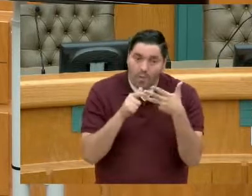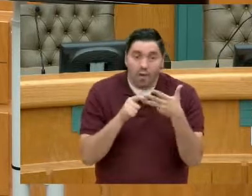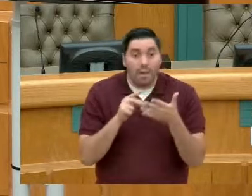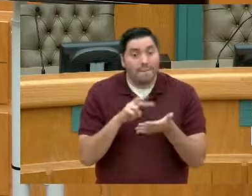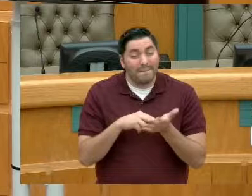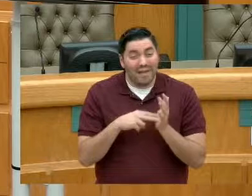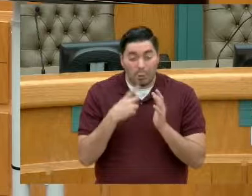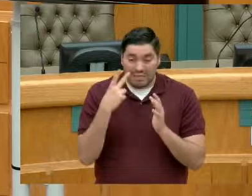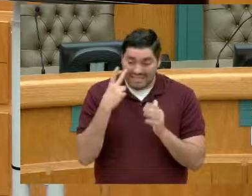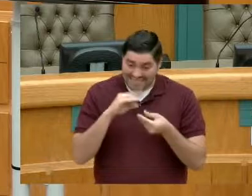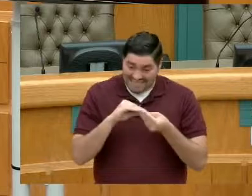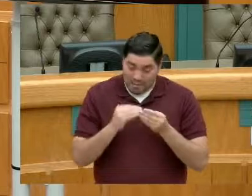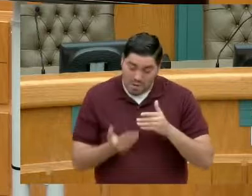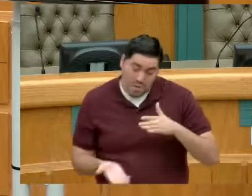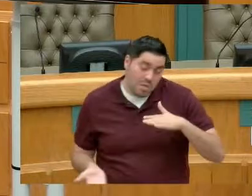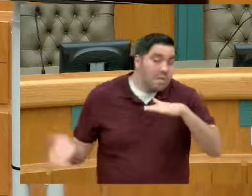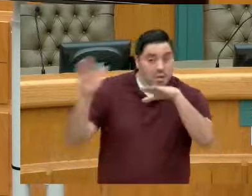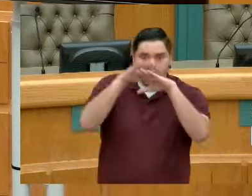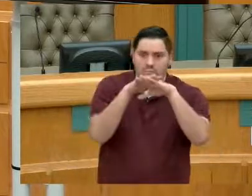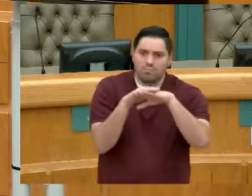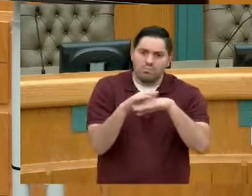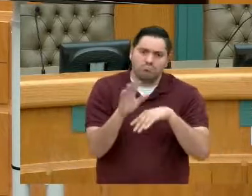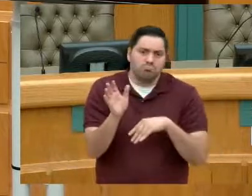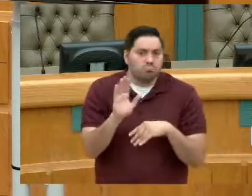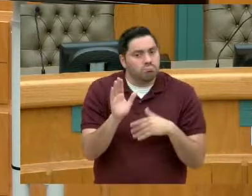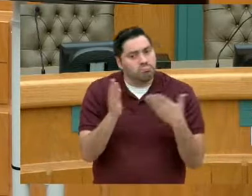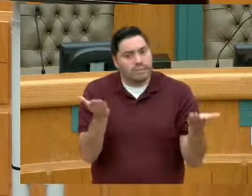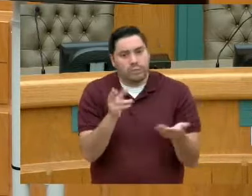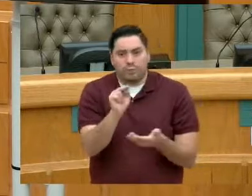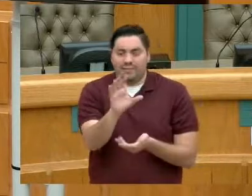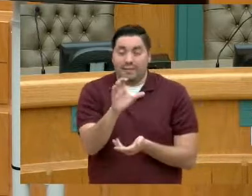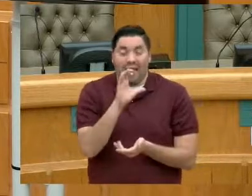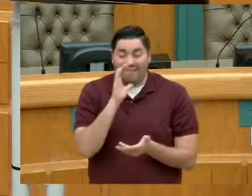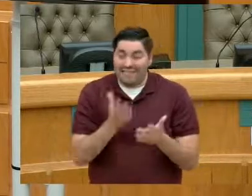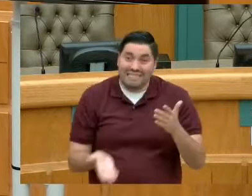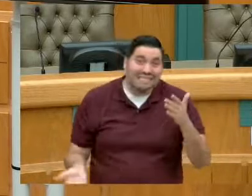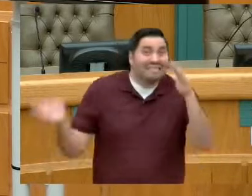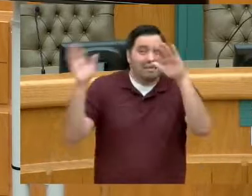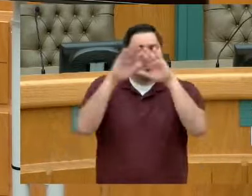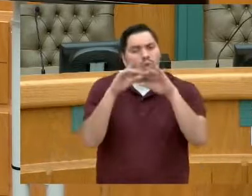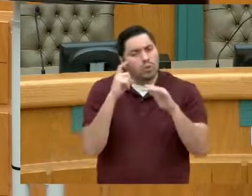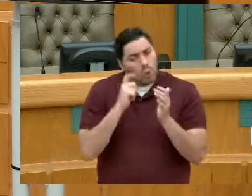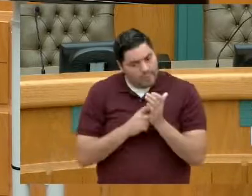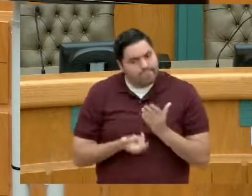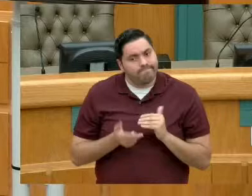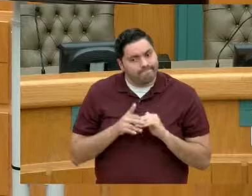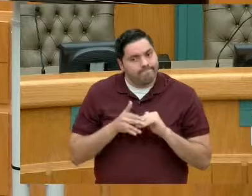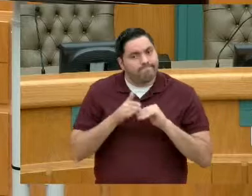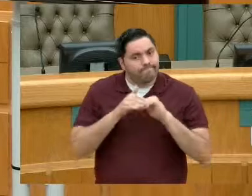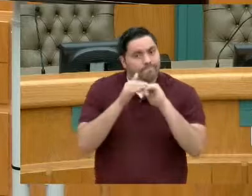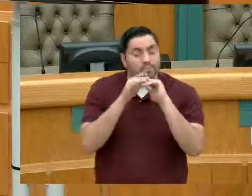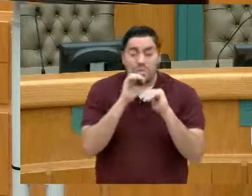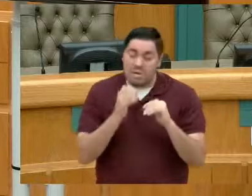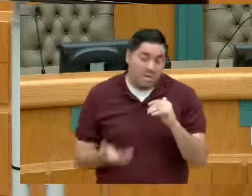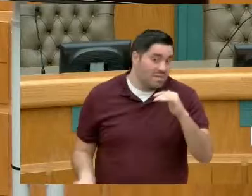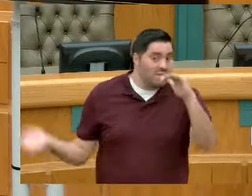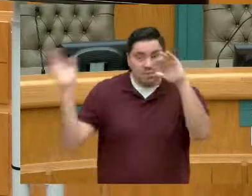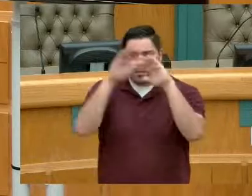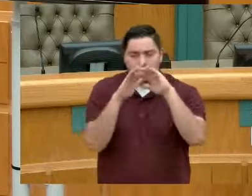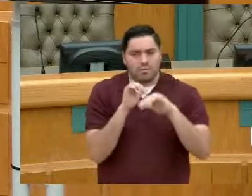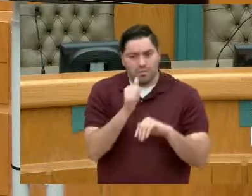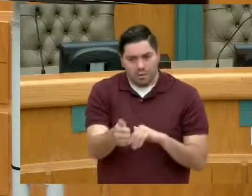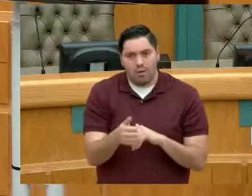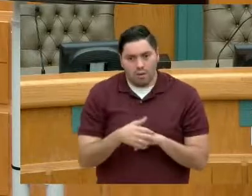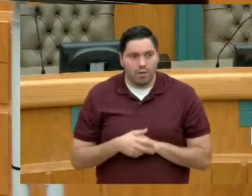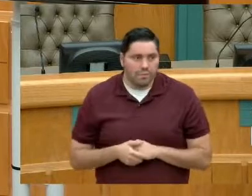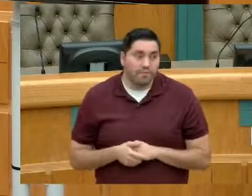big upswing in COVID-19 cases in Nueces County. While the impact here in Nueces County has